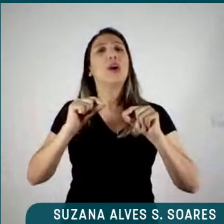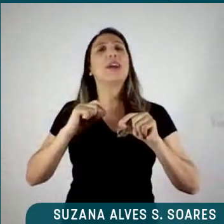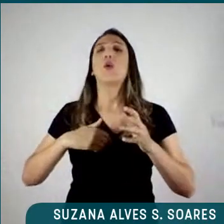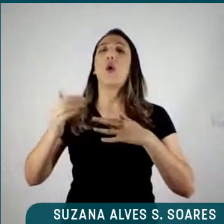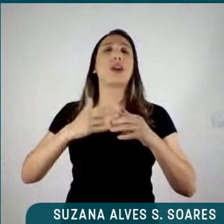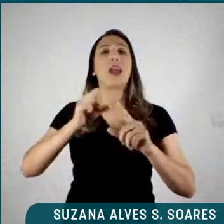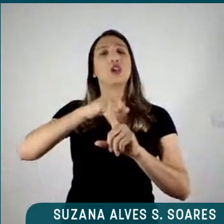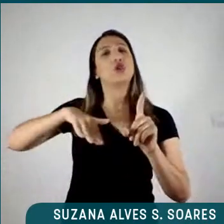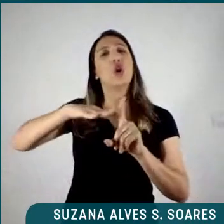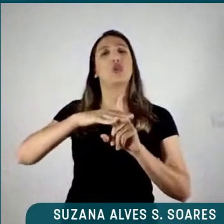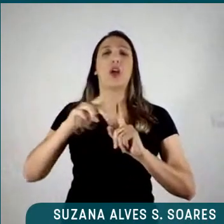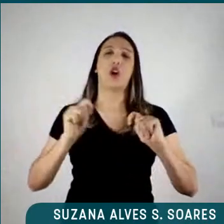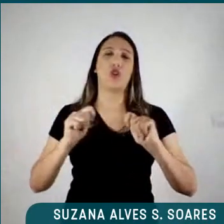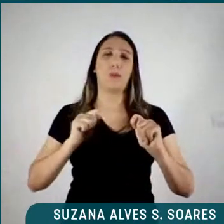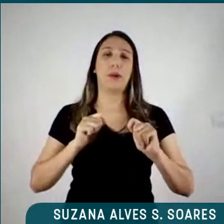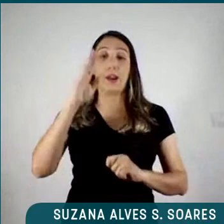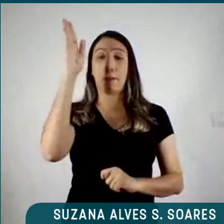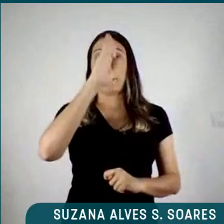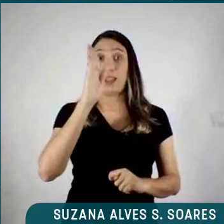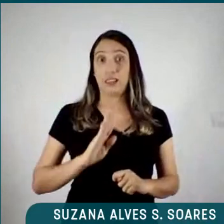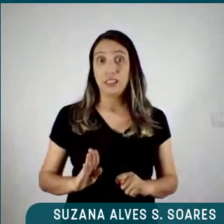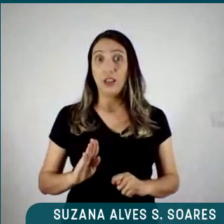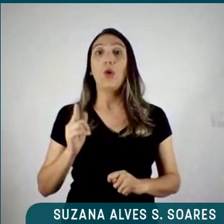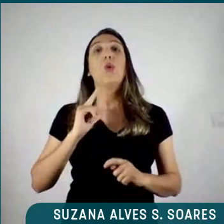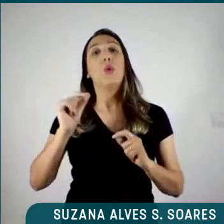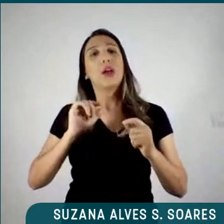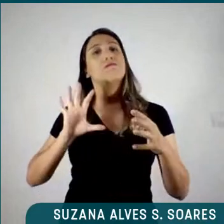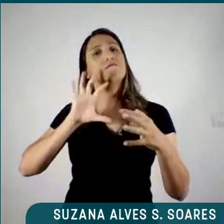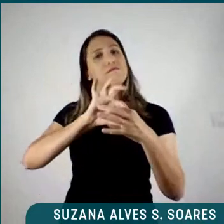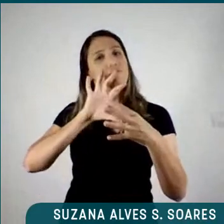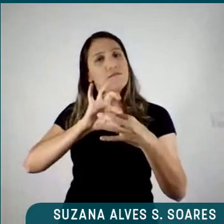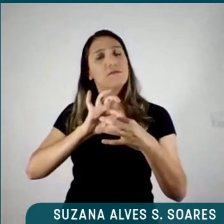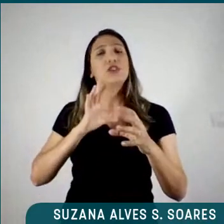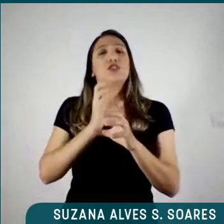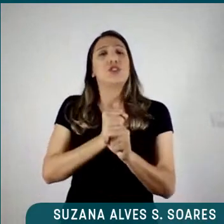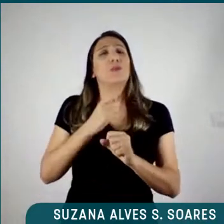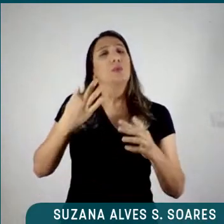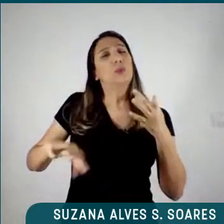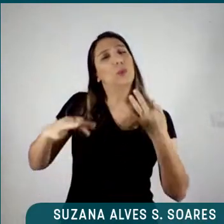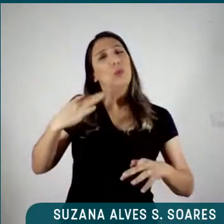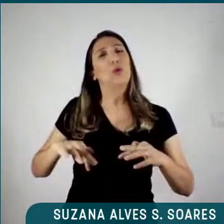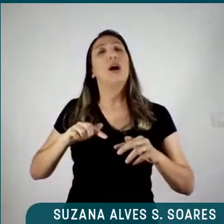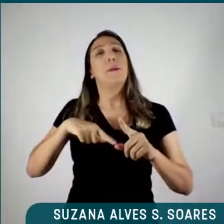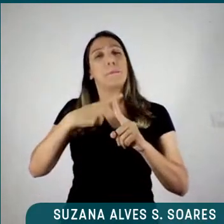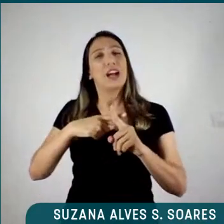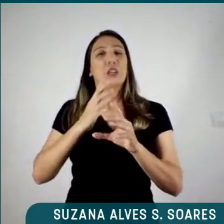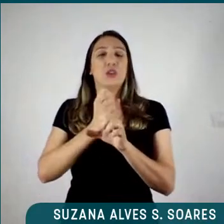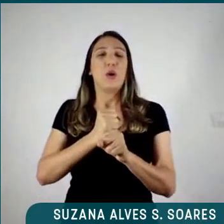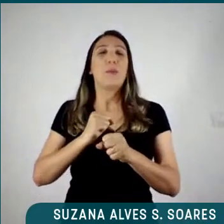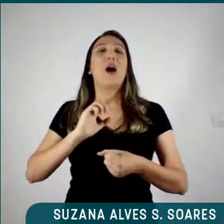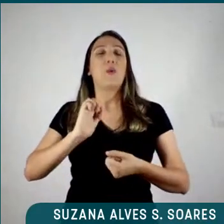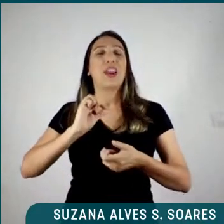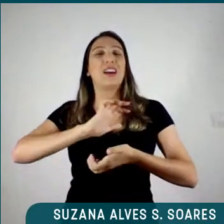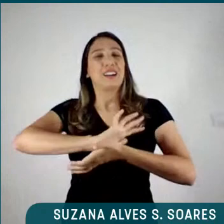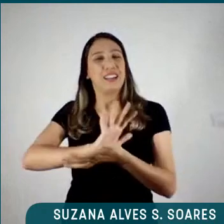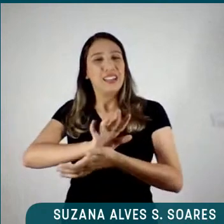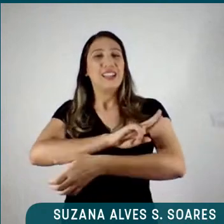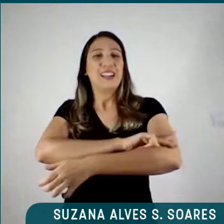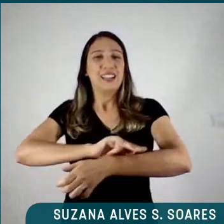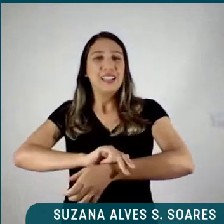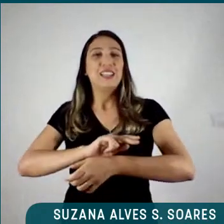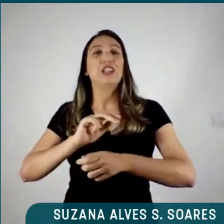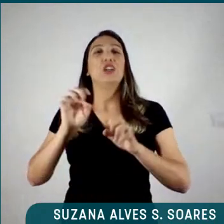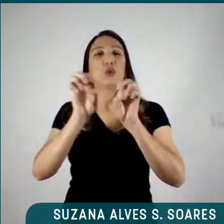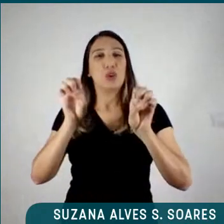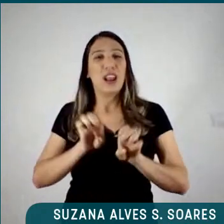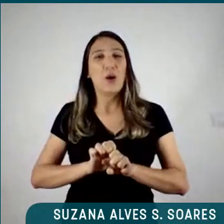whole world, live and freely. The issues of gender are complex and transversal in all the